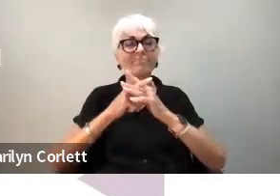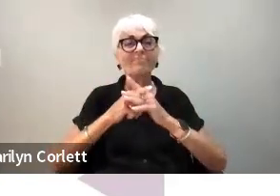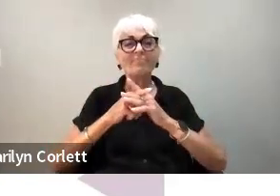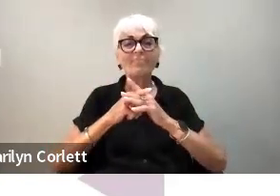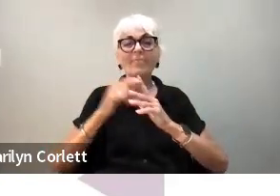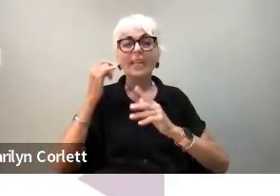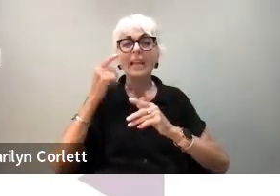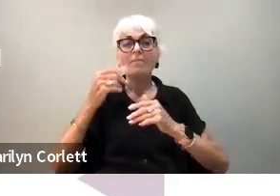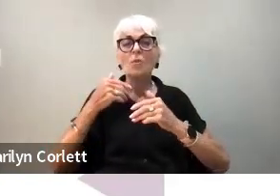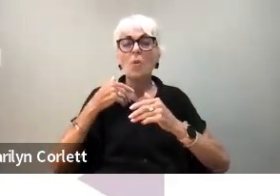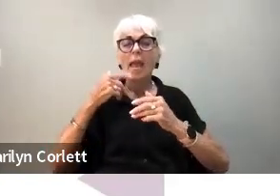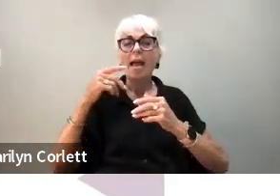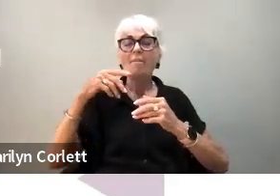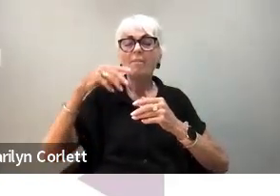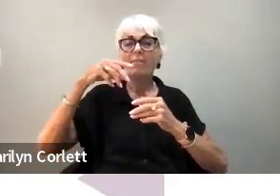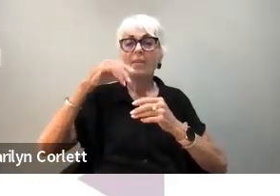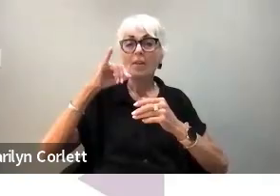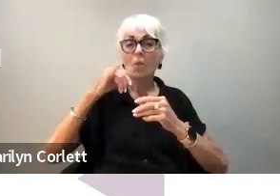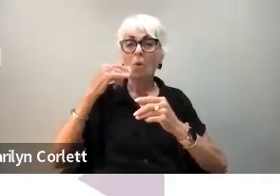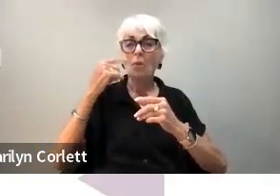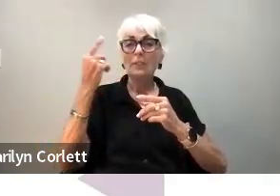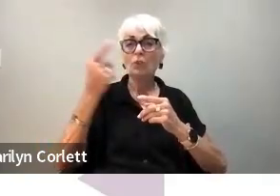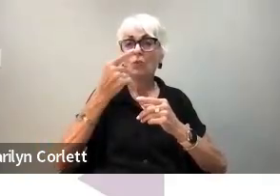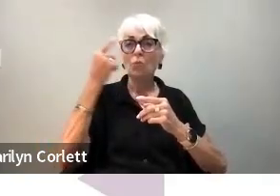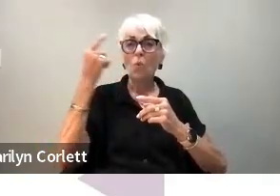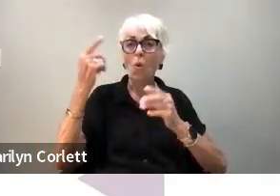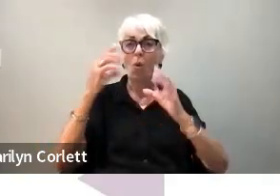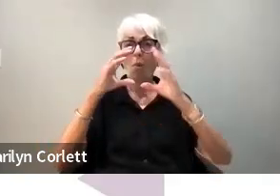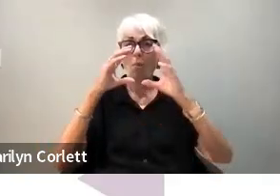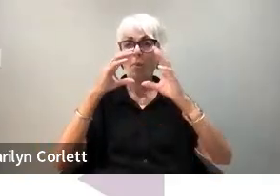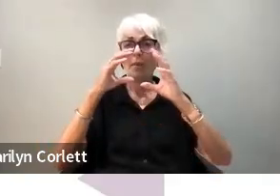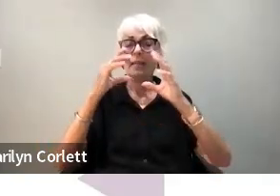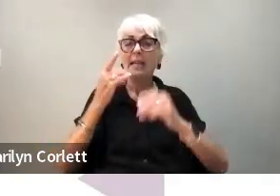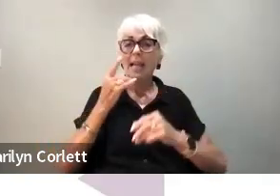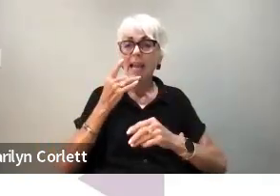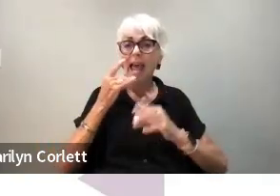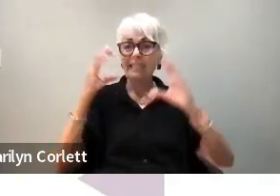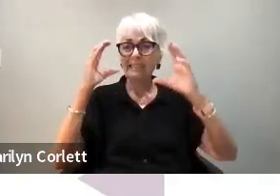if you have like strobe lights, that could be, um,